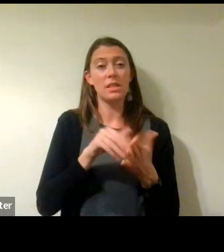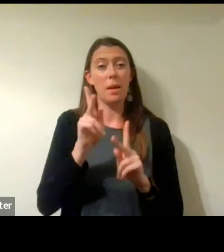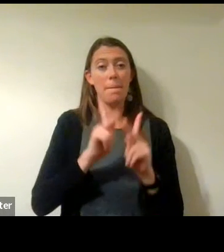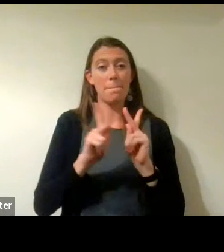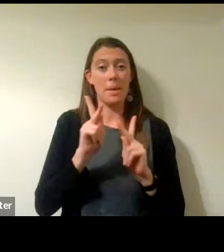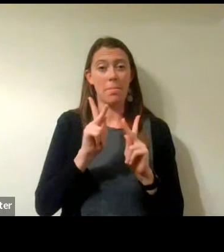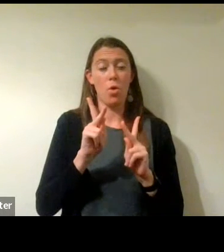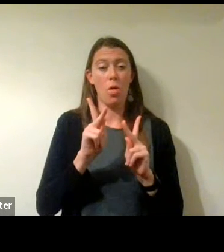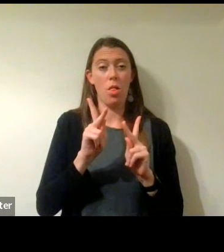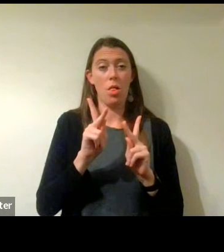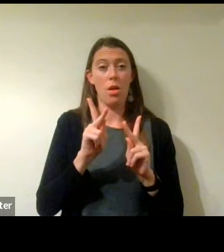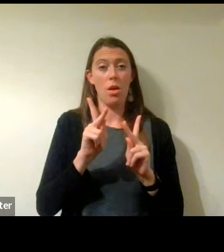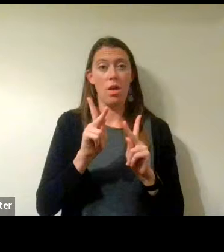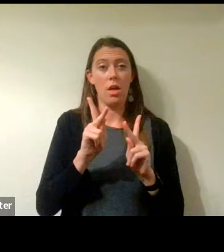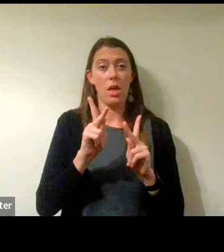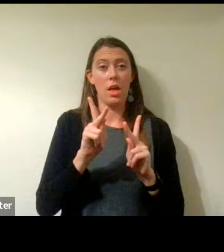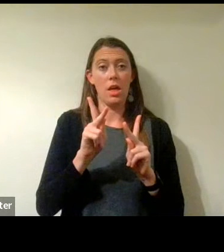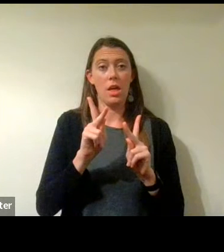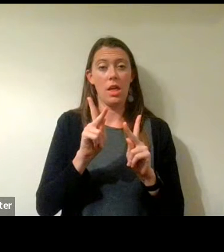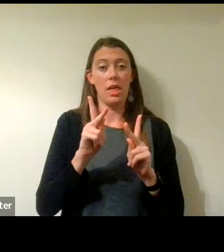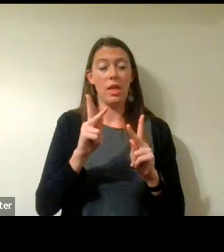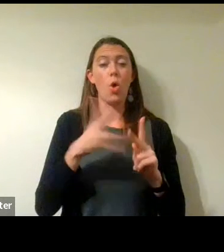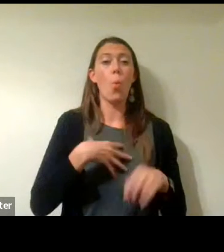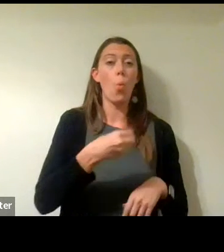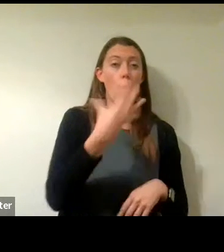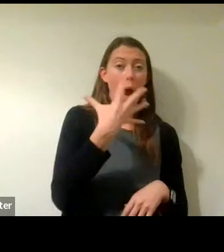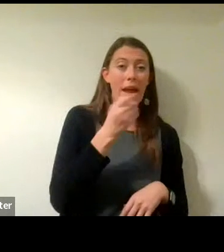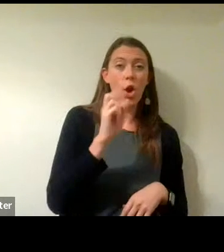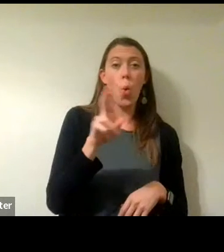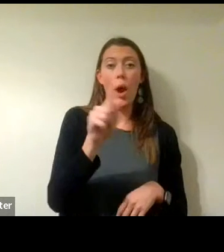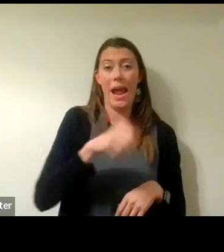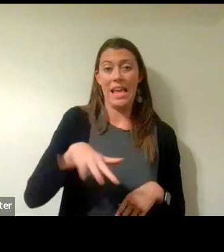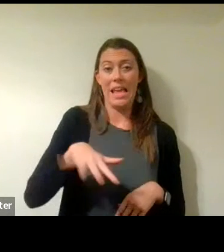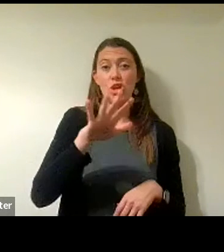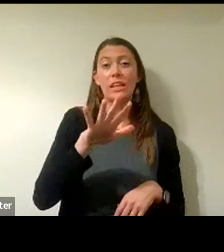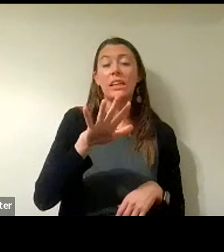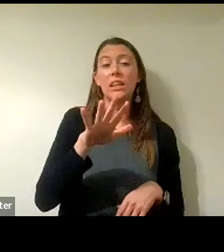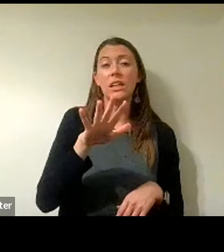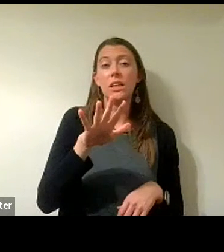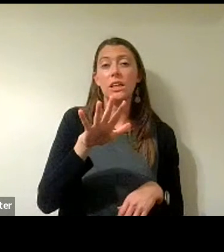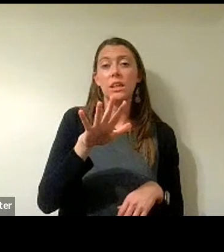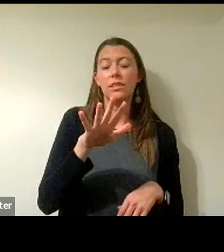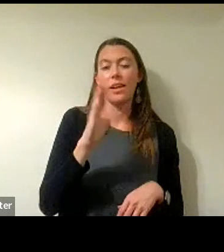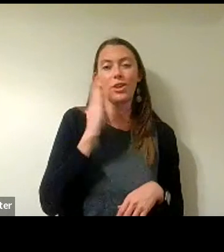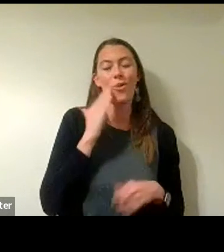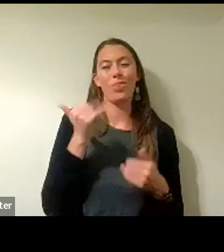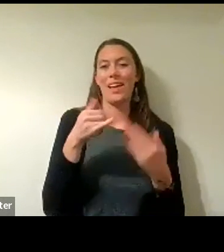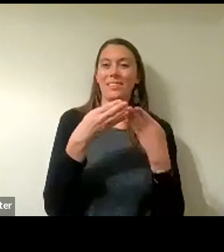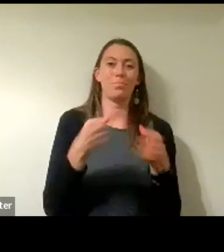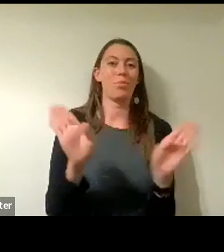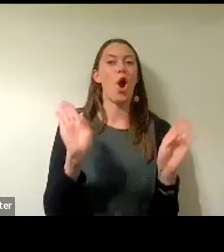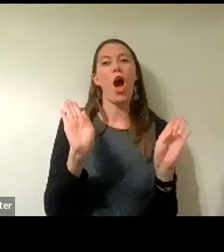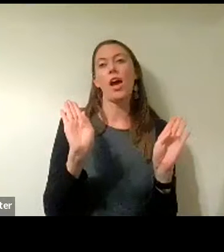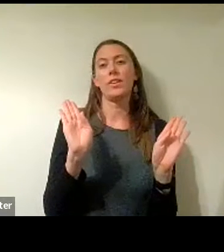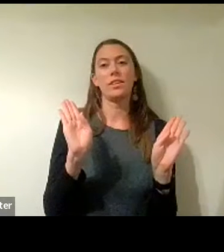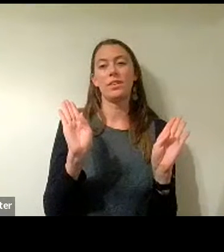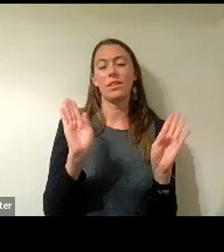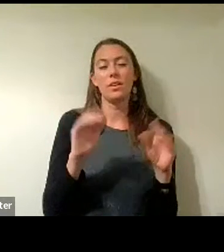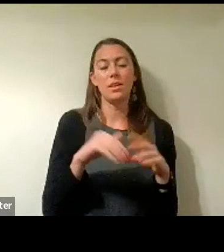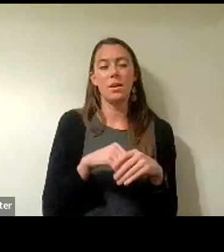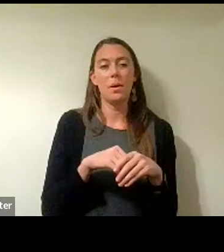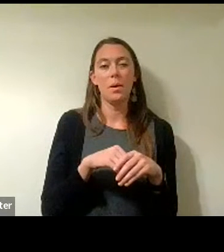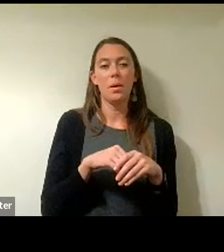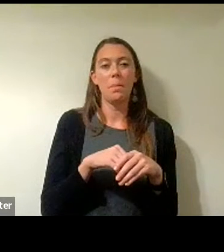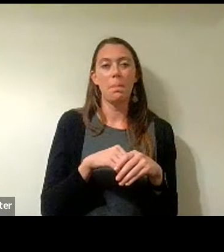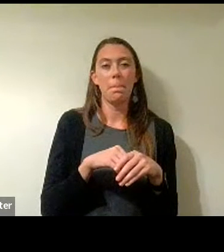or Asian. Now, I know these are very broad groups. We've talked about this a lot before. We don't adequately disaggregate our data, but this is sort